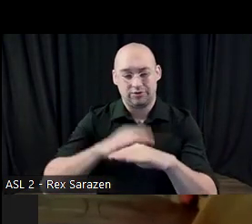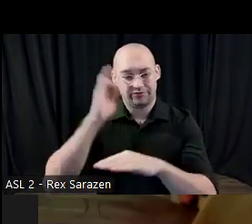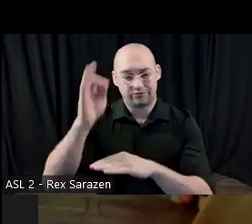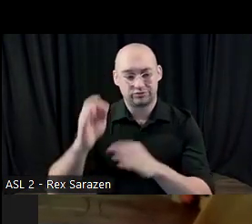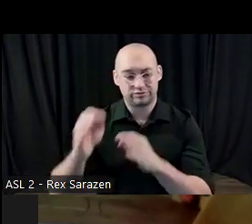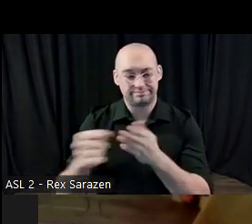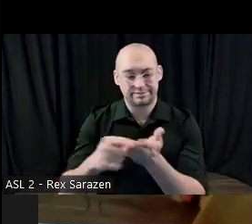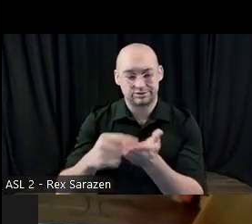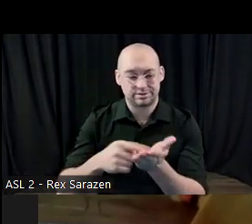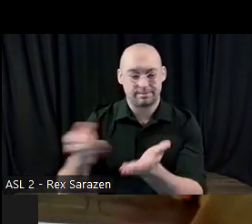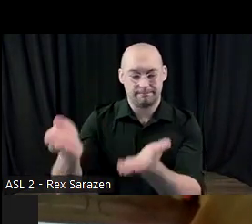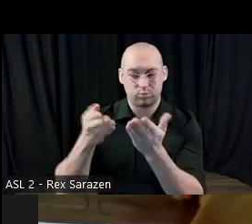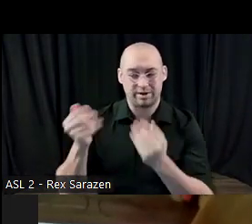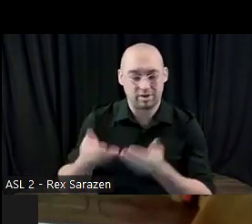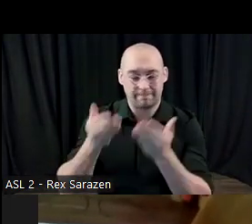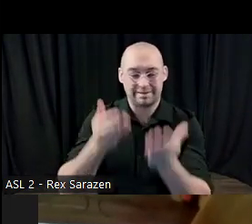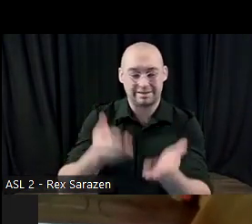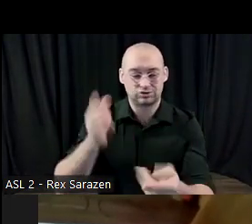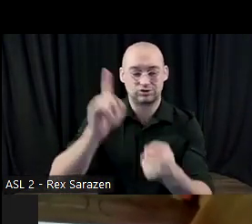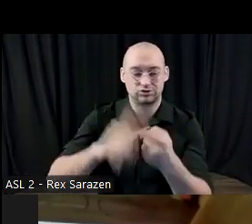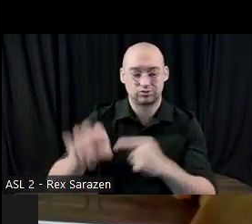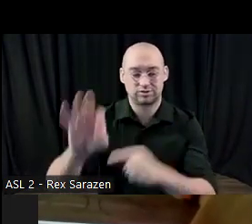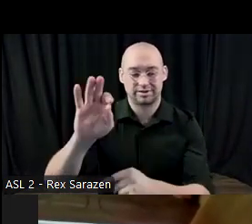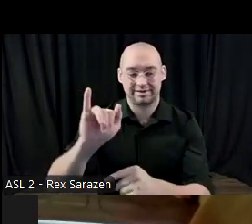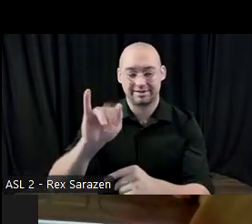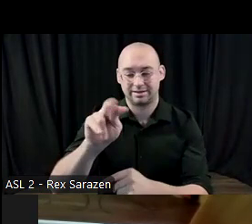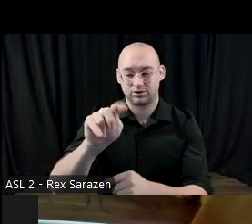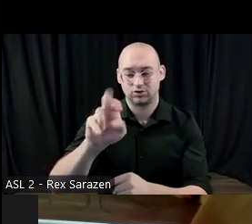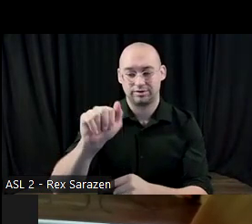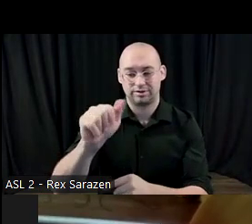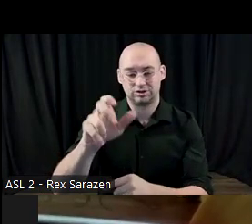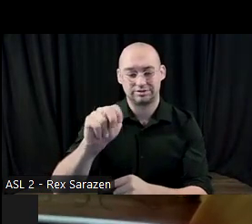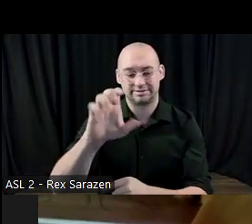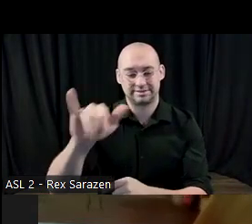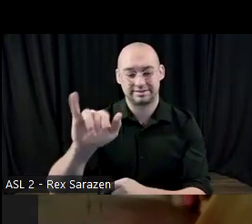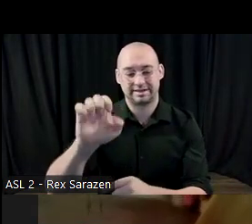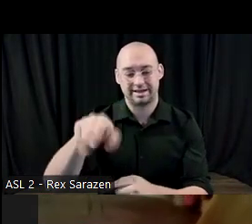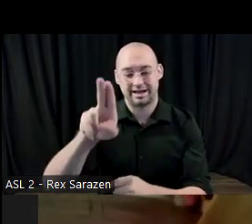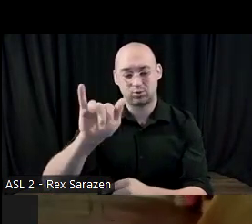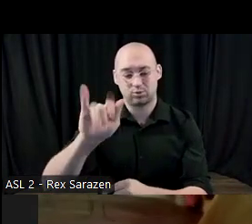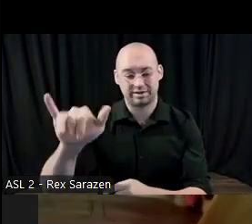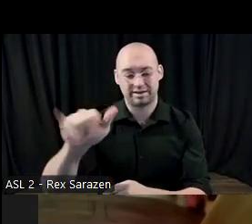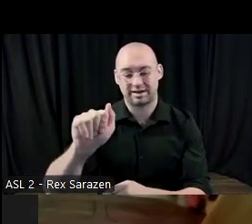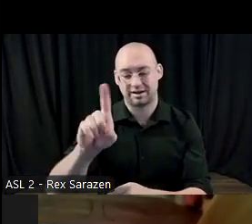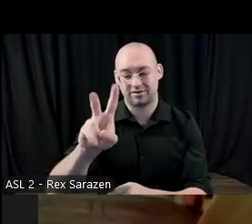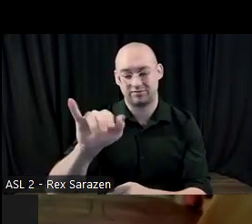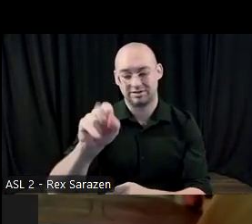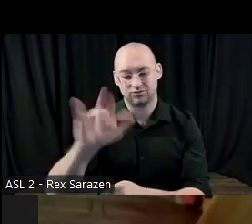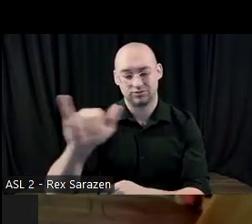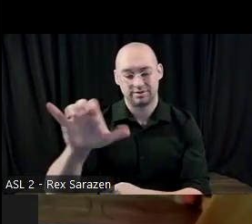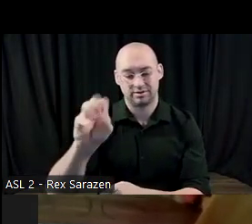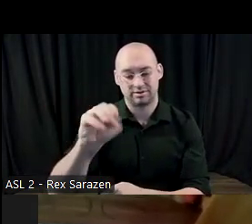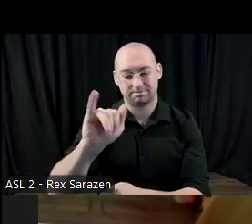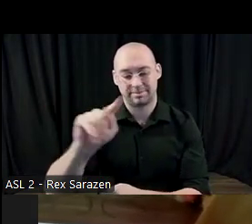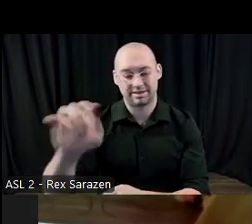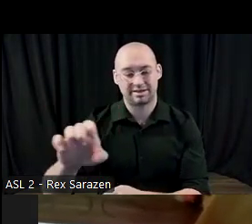recommendations to the Interagency Equity Advisory Committee, we call it the EAC, and encourage spoken and